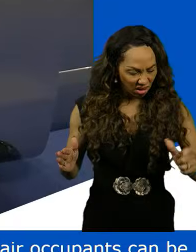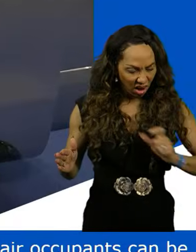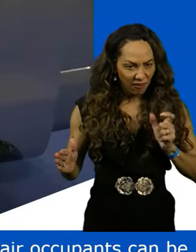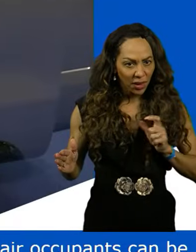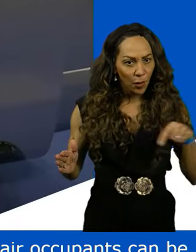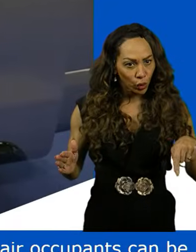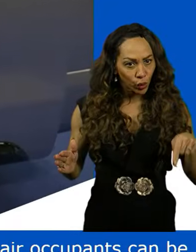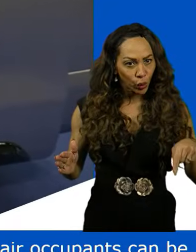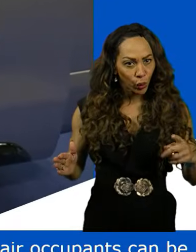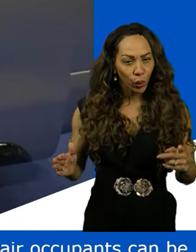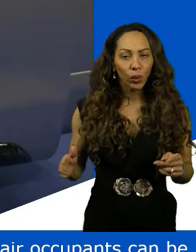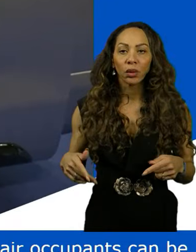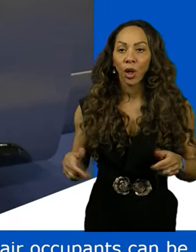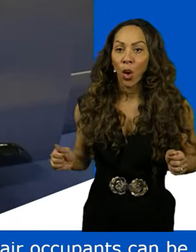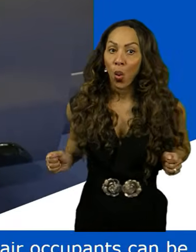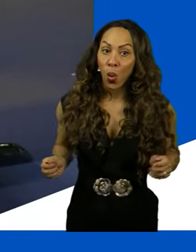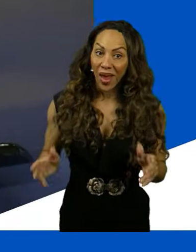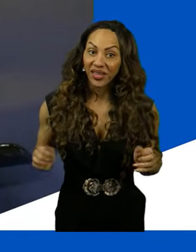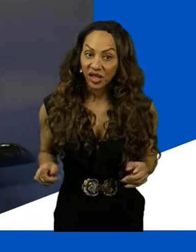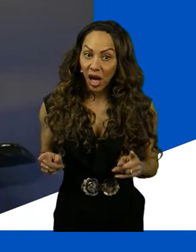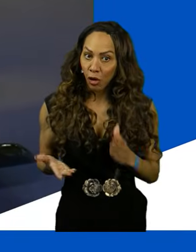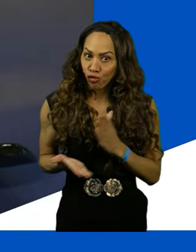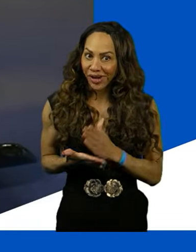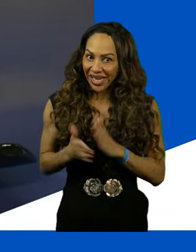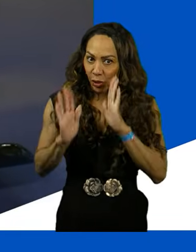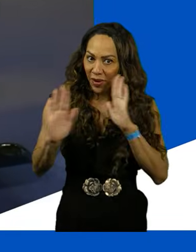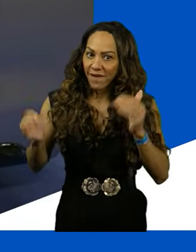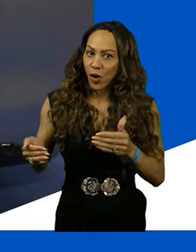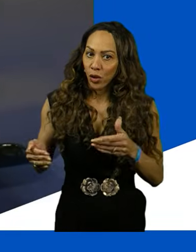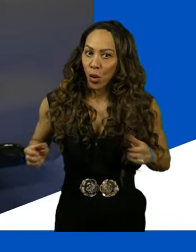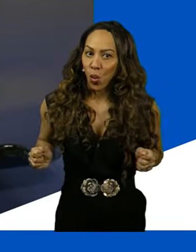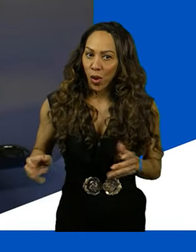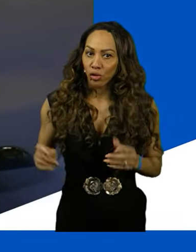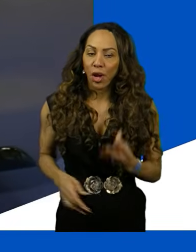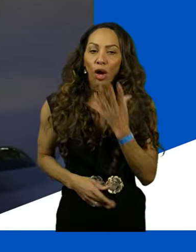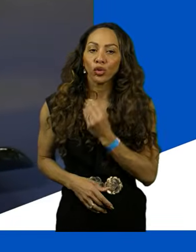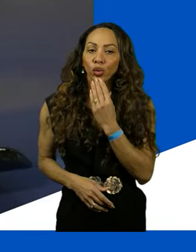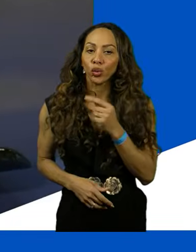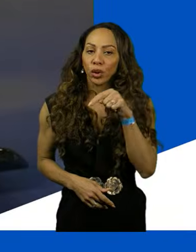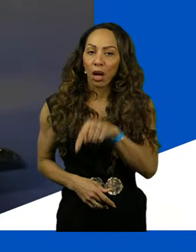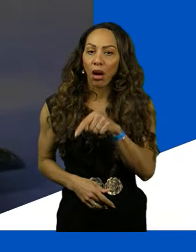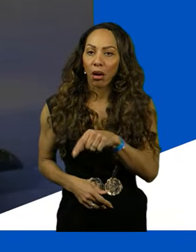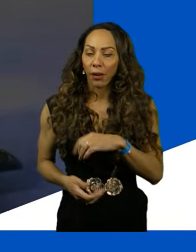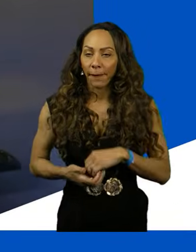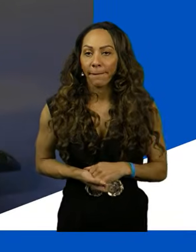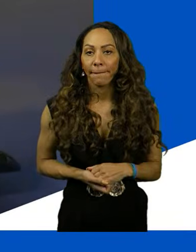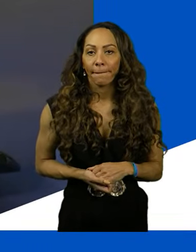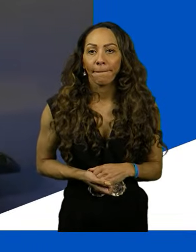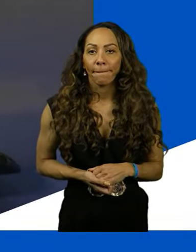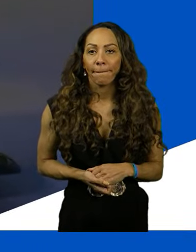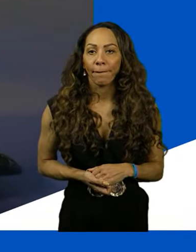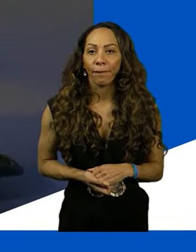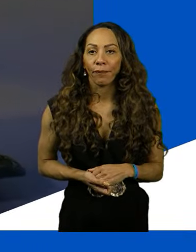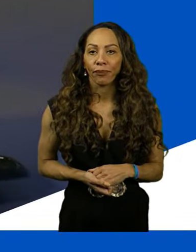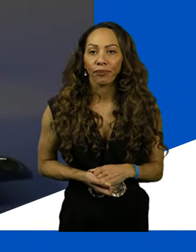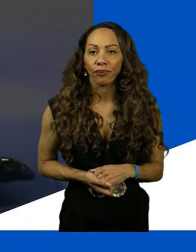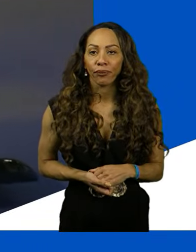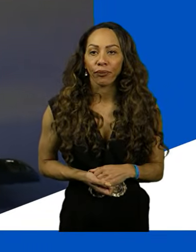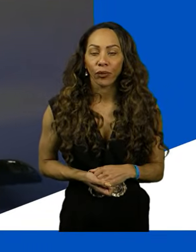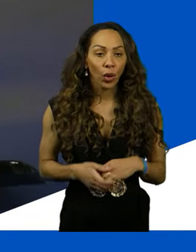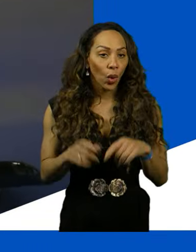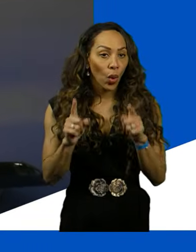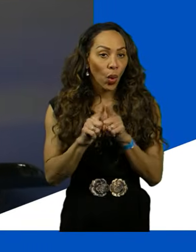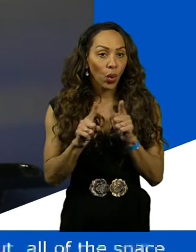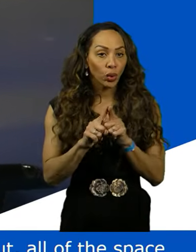wheelchair occupant, and that's what this vehicle is all about, all of our Space Tourers are specified with aircraft-style